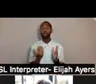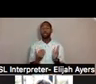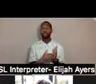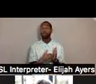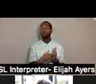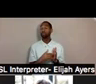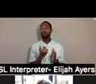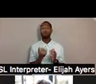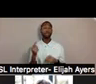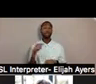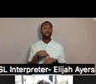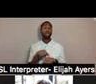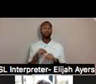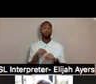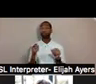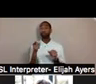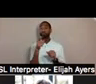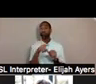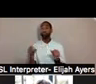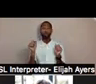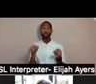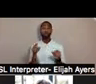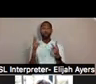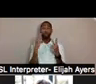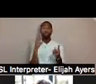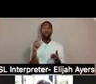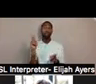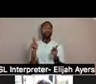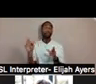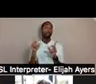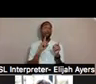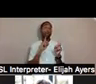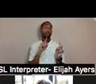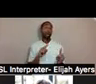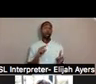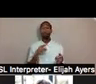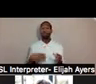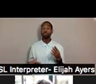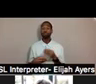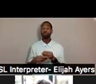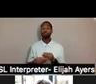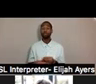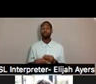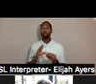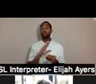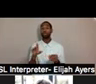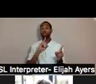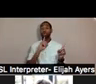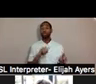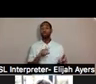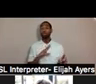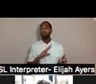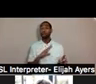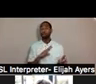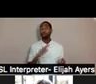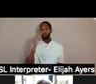time to visit other people's responses or to keep adding your own, they'll be there and you'll keep having access to